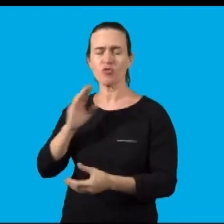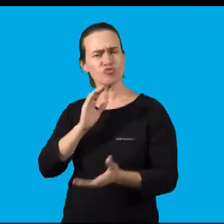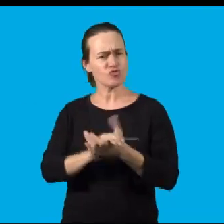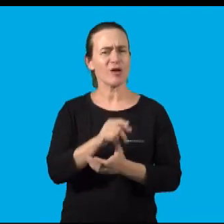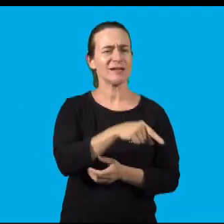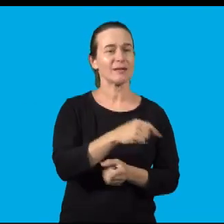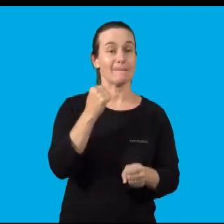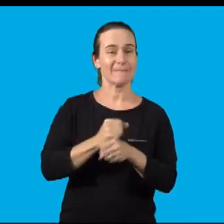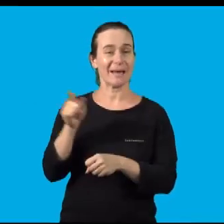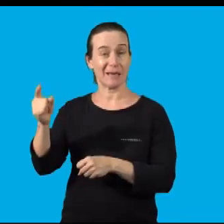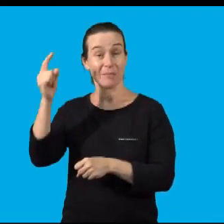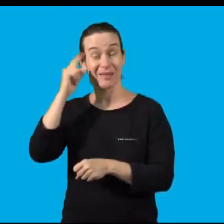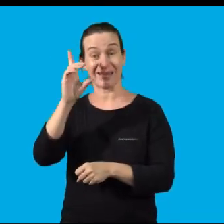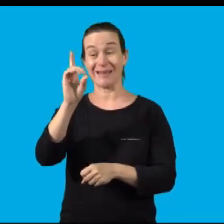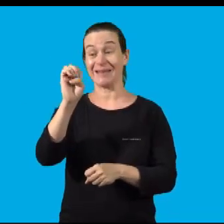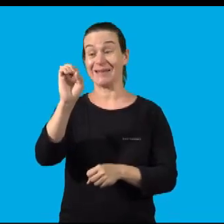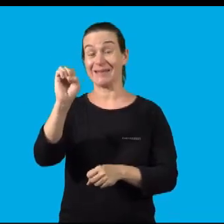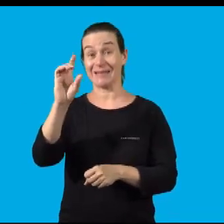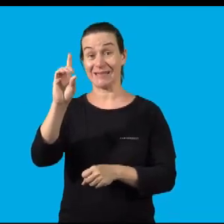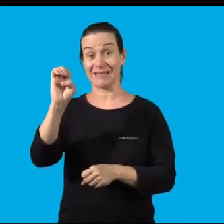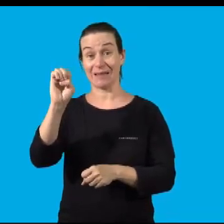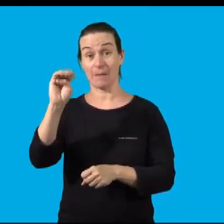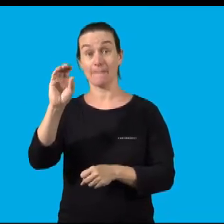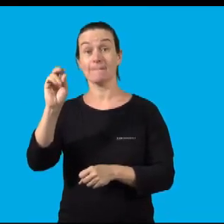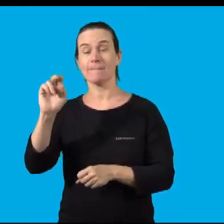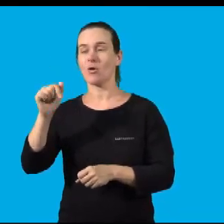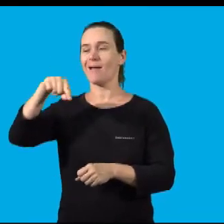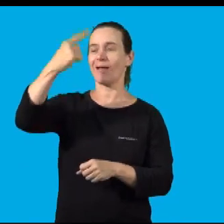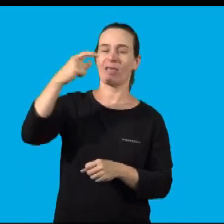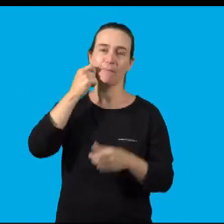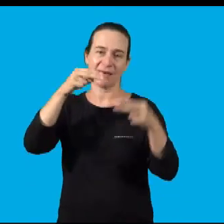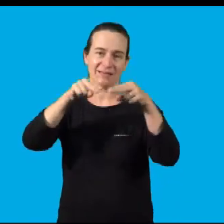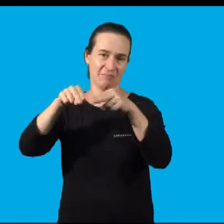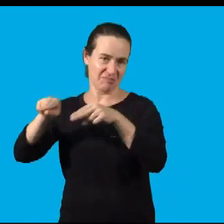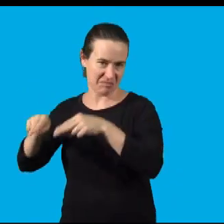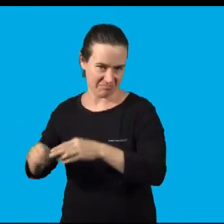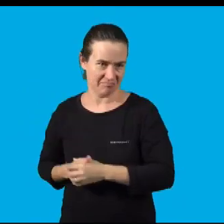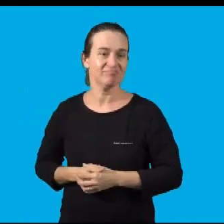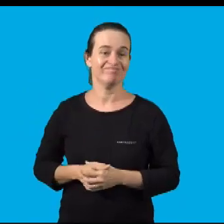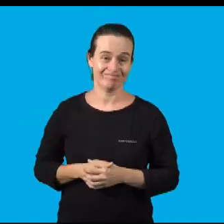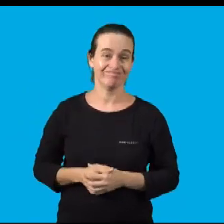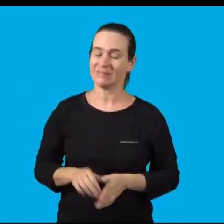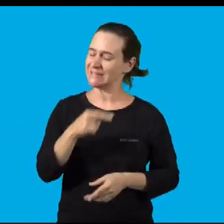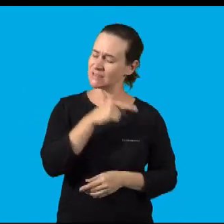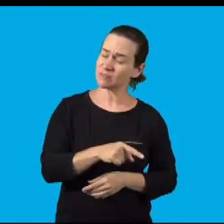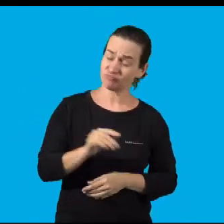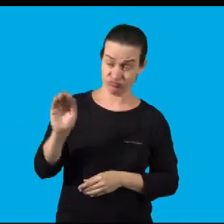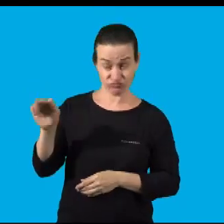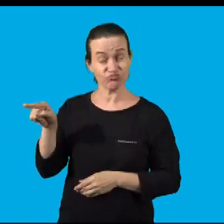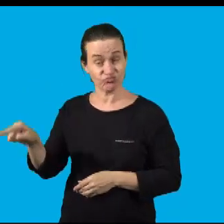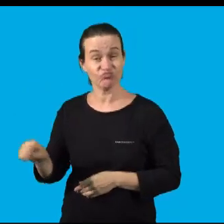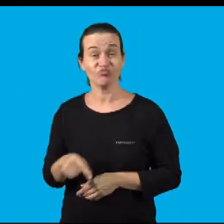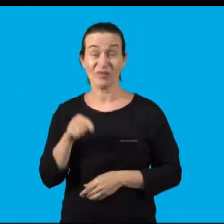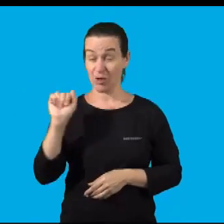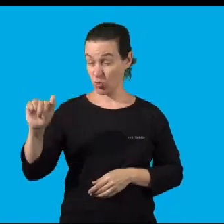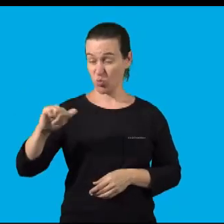manipulate Othello into thinking that Desdemona is unfaithful. Now, evidence. Iago reminds Othello that